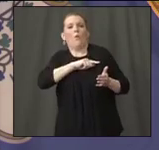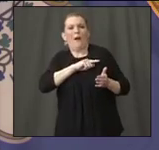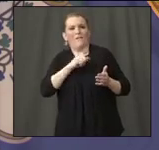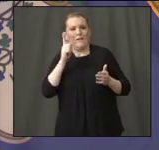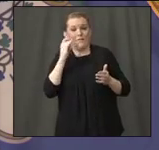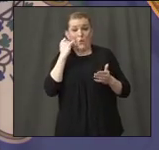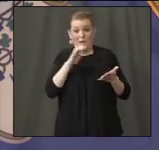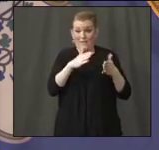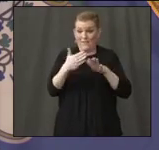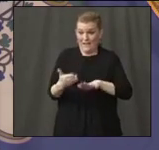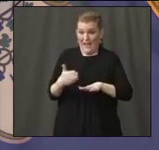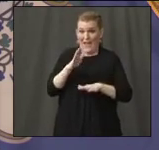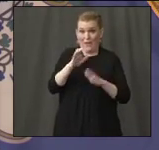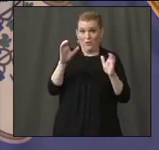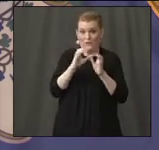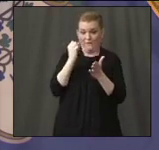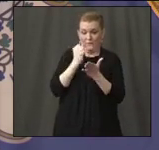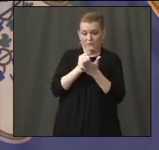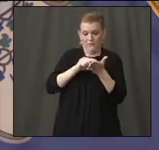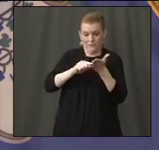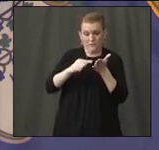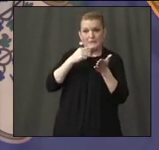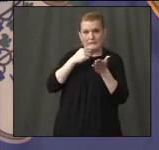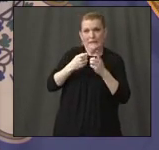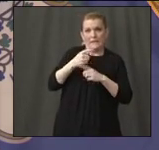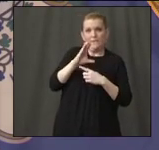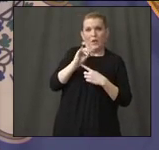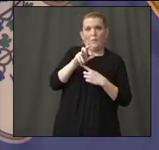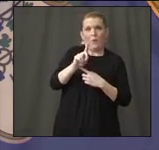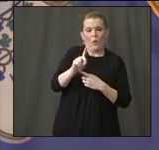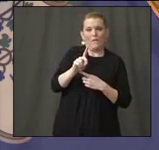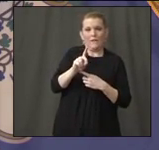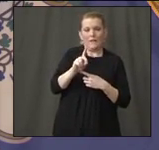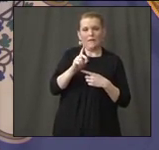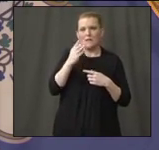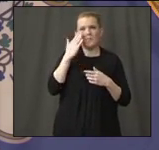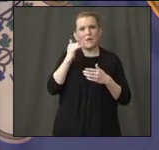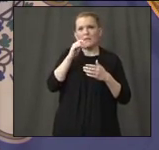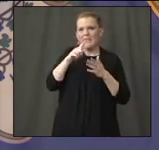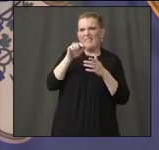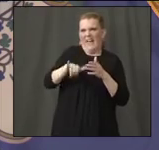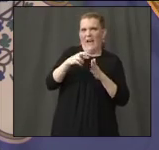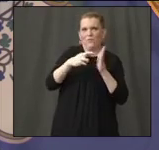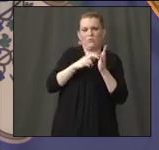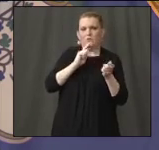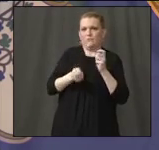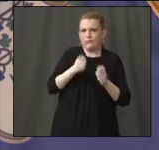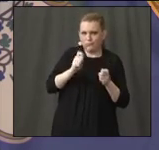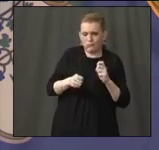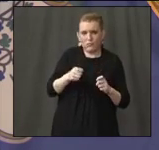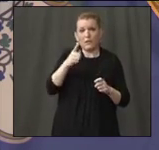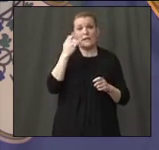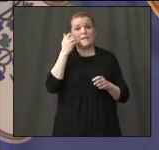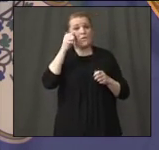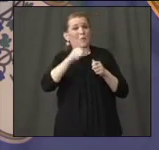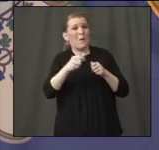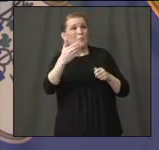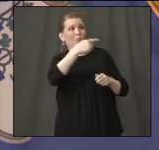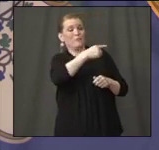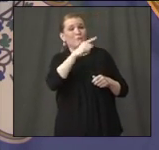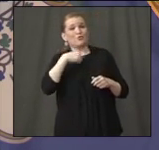had COVID-like symptoms, they were going to call a COVID-related fatality. We have a